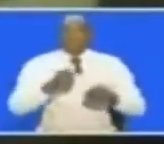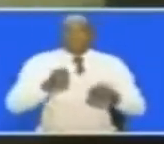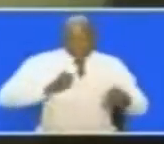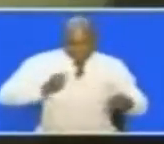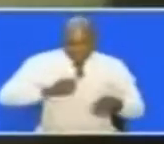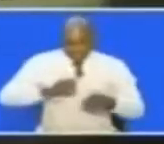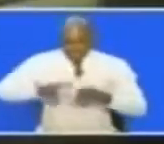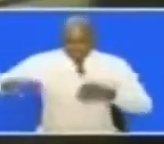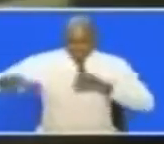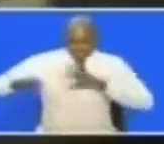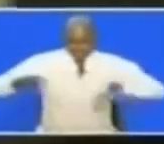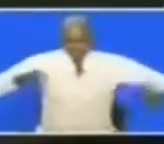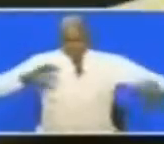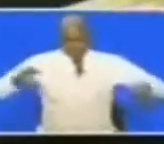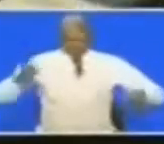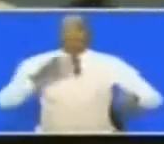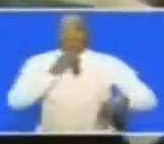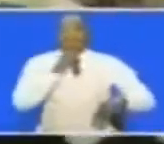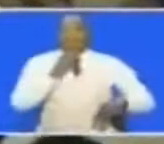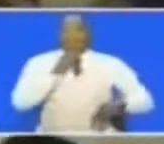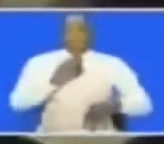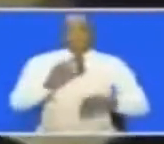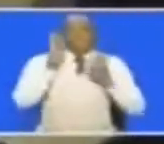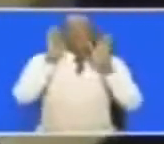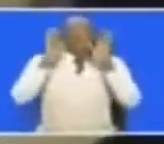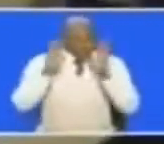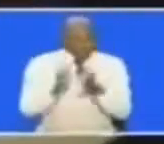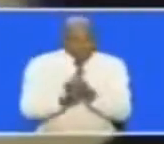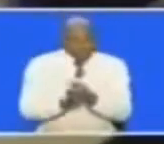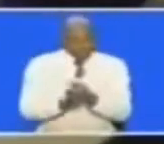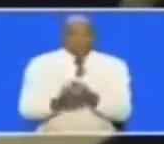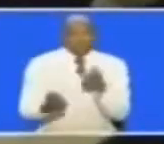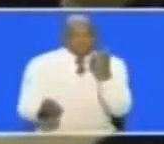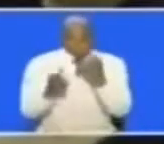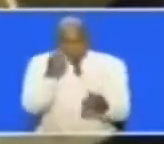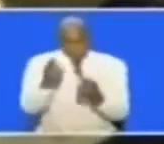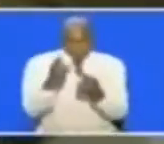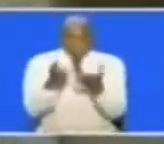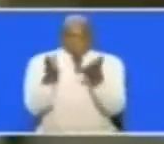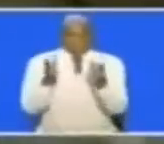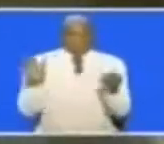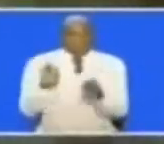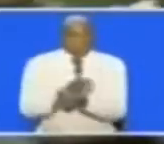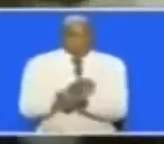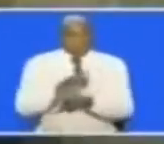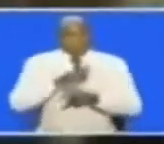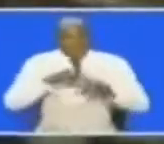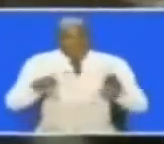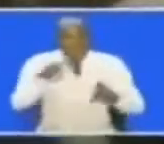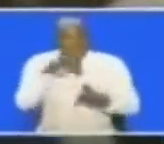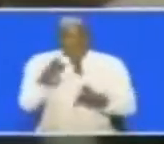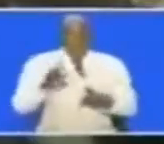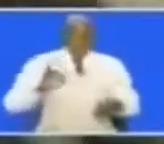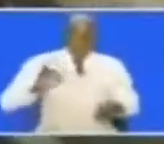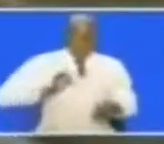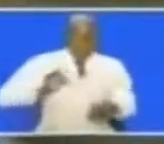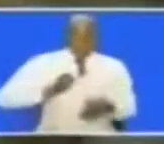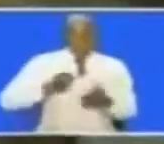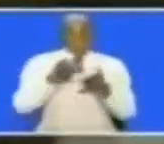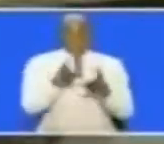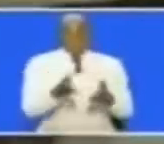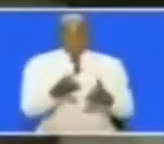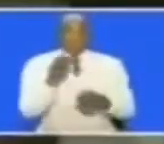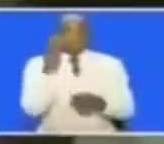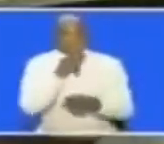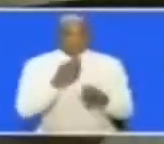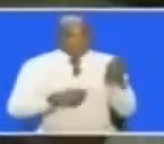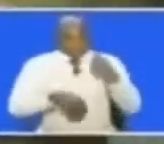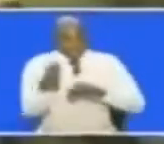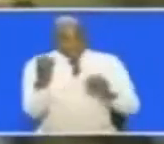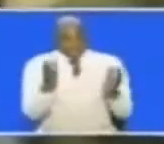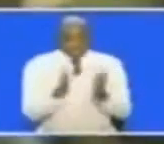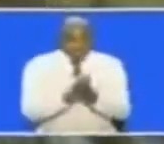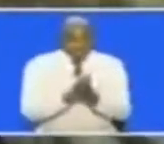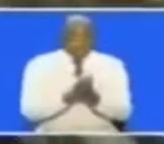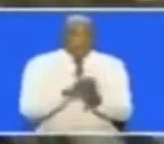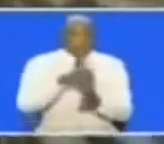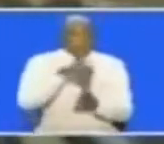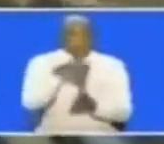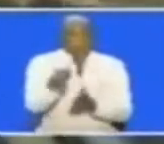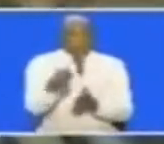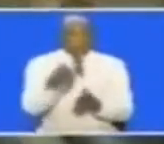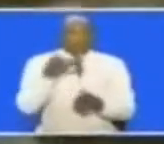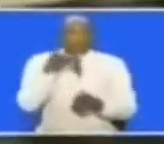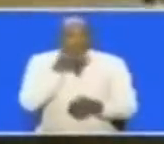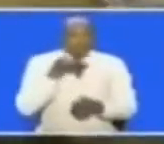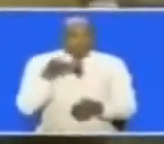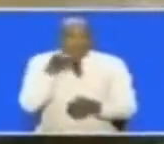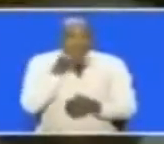females. The male crabs are more valuable, cooked and served whole. But the crew still keeps the females, whose meat they can sell for crab cakes or crab